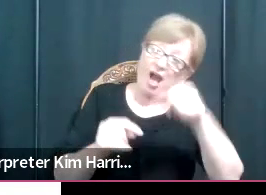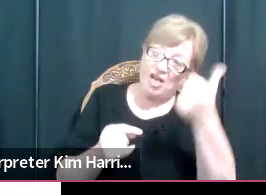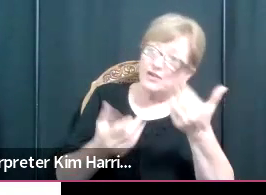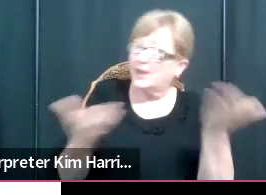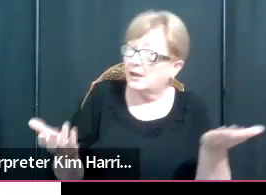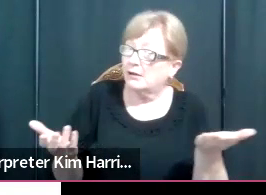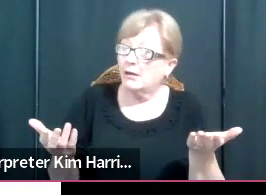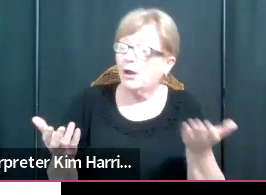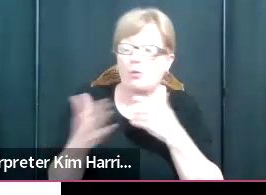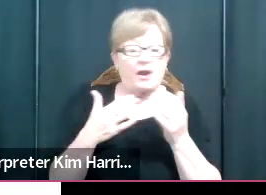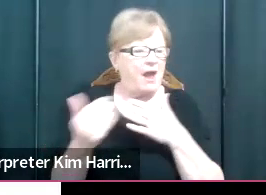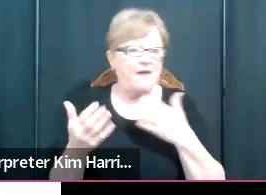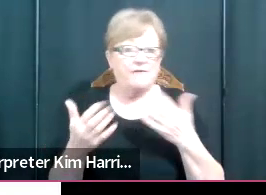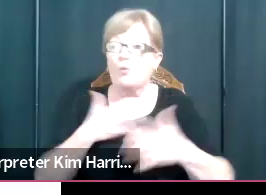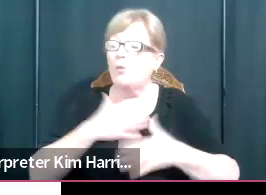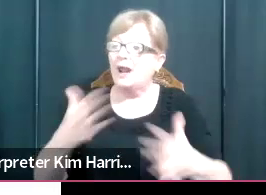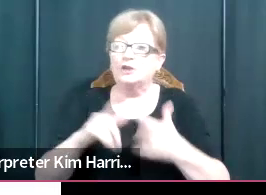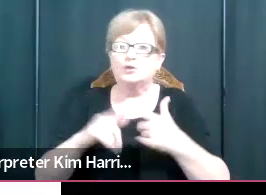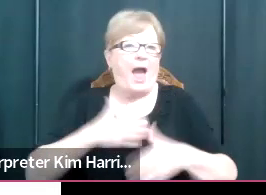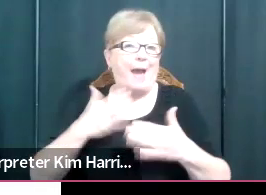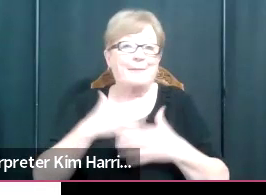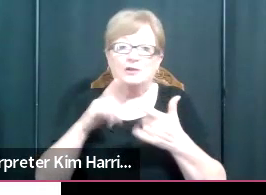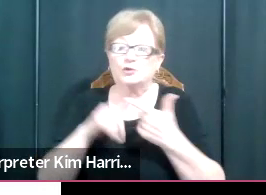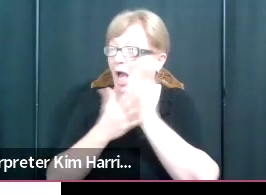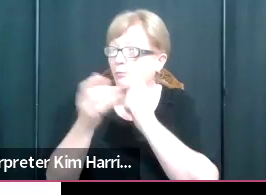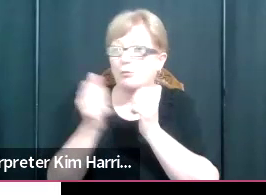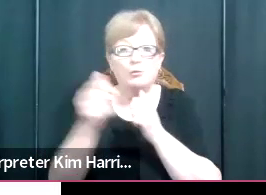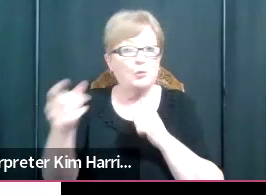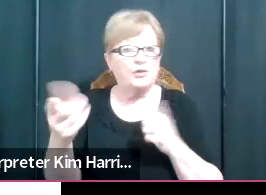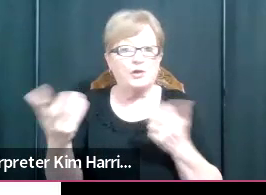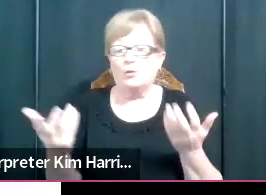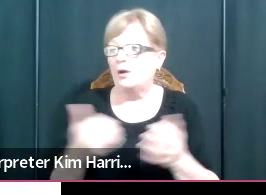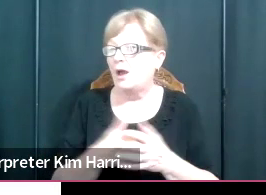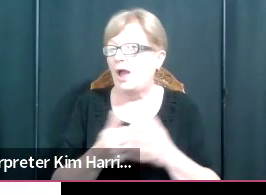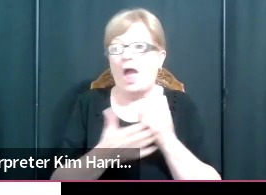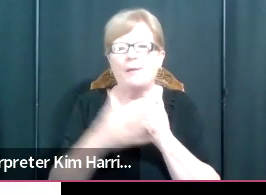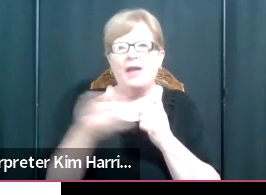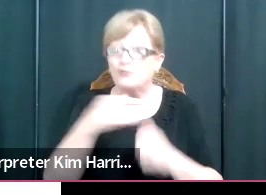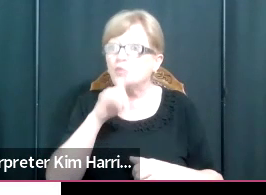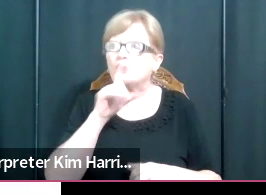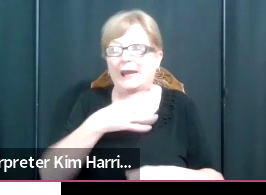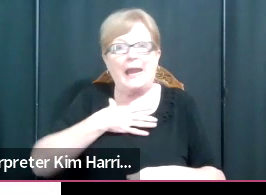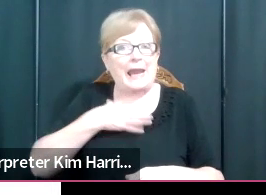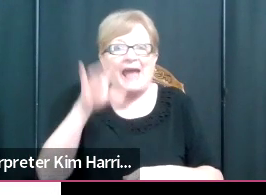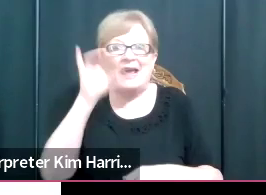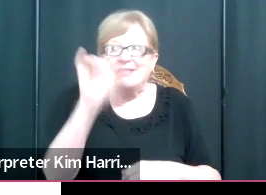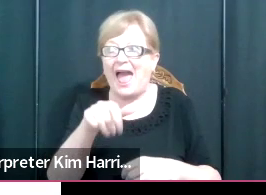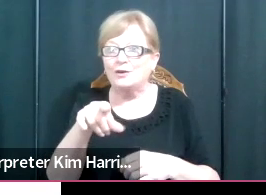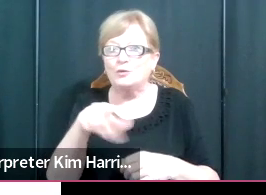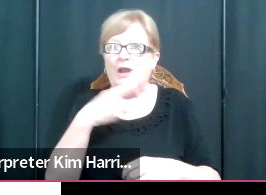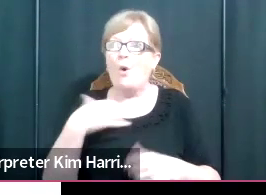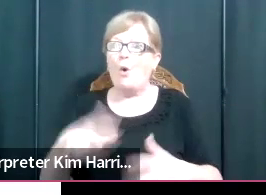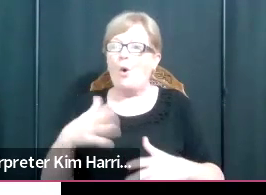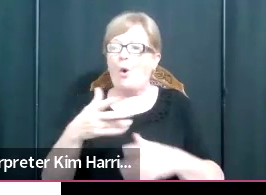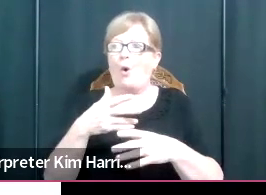we're perfectly willing and happy to do that. If you decide that you really like the items that you tried, we can